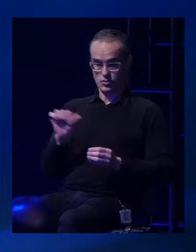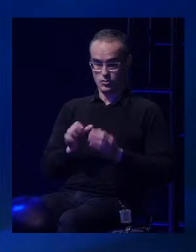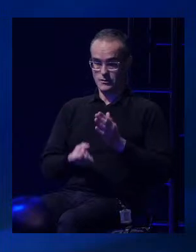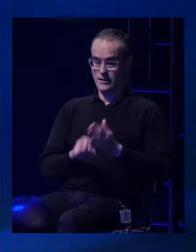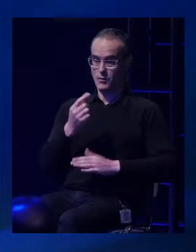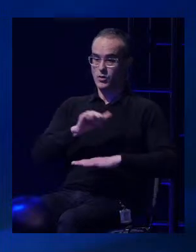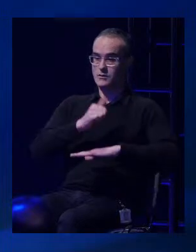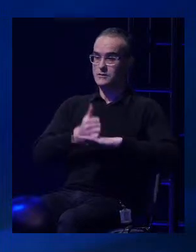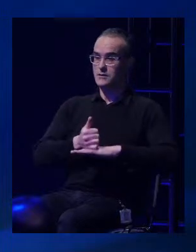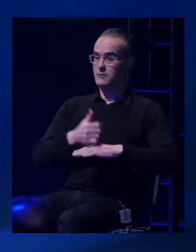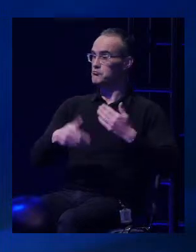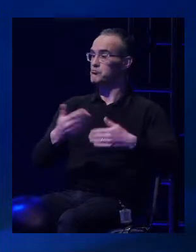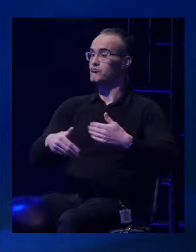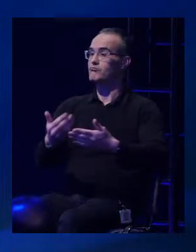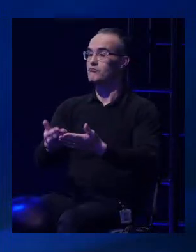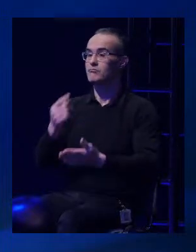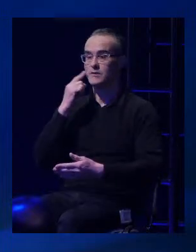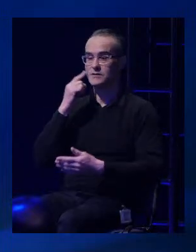on set.